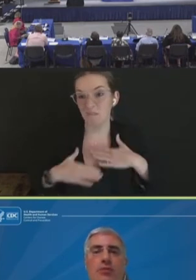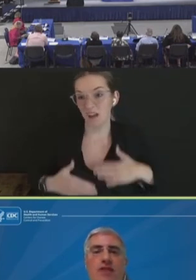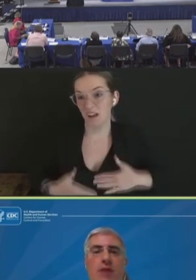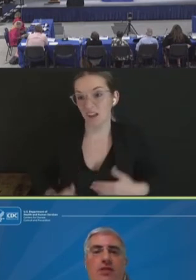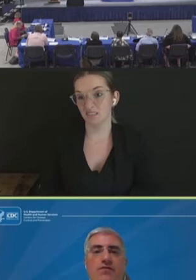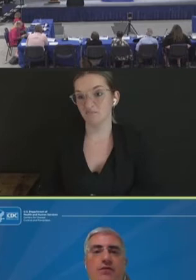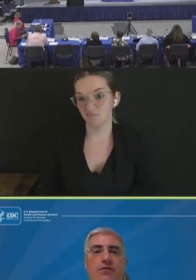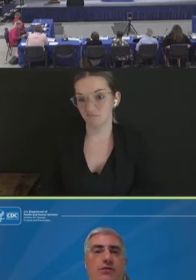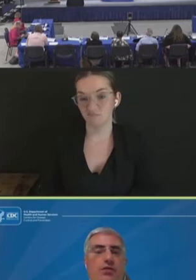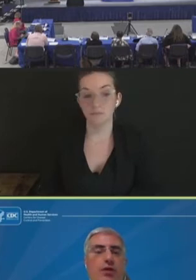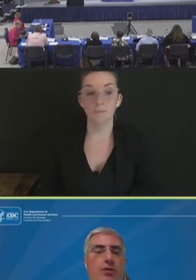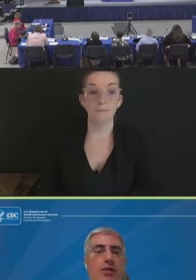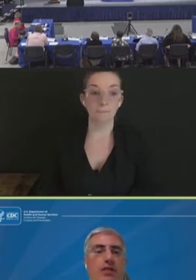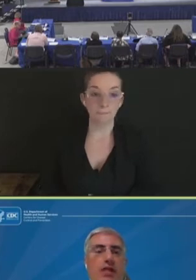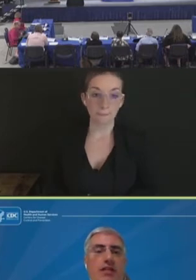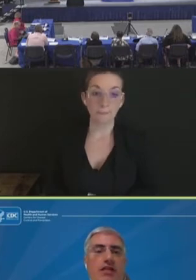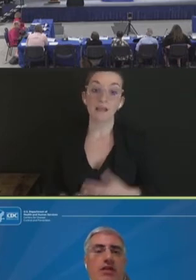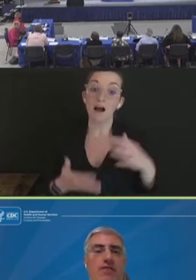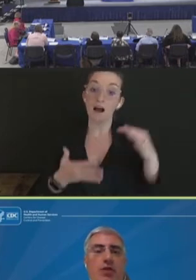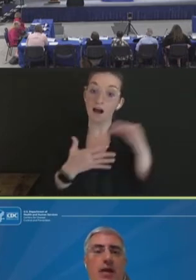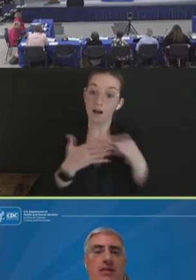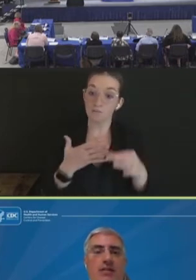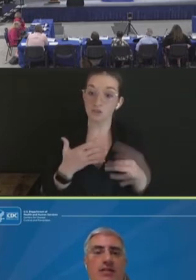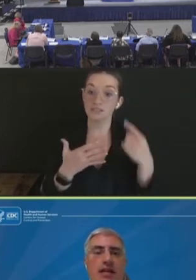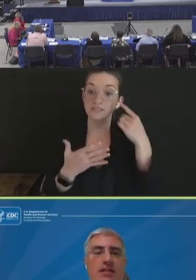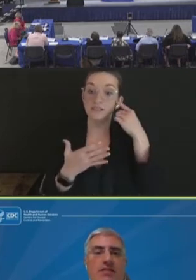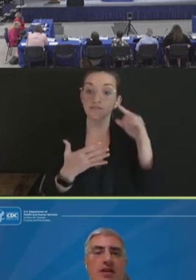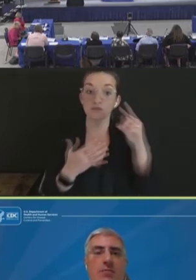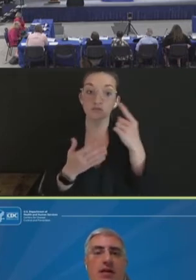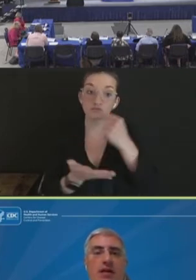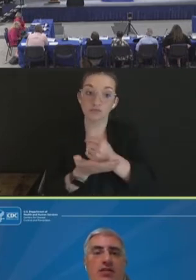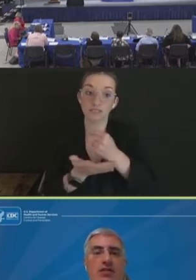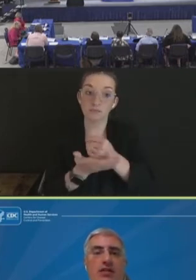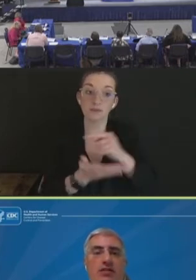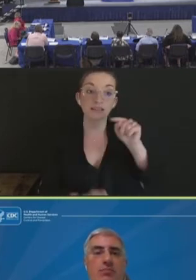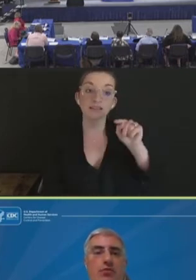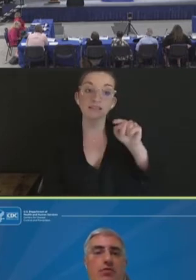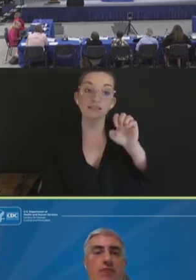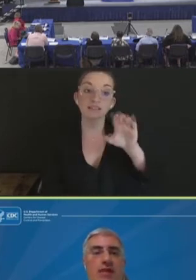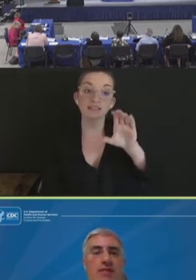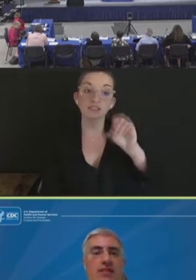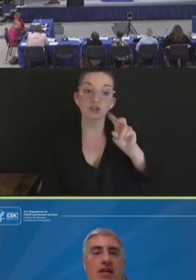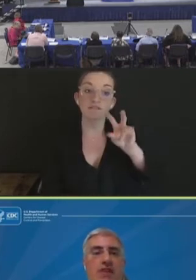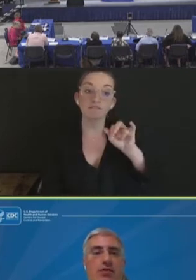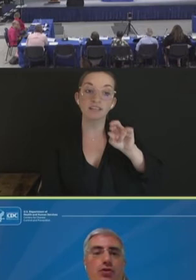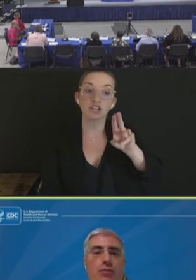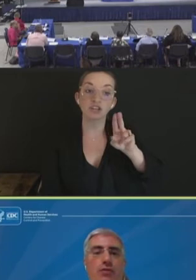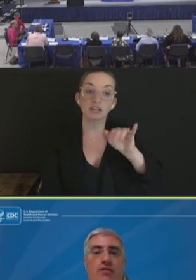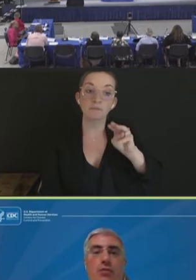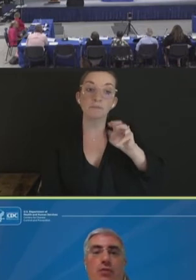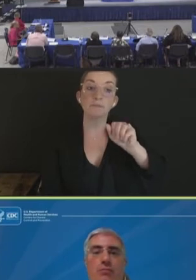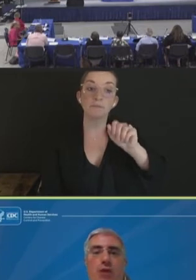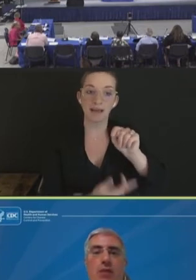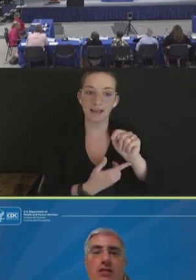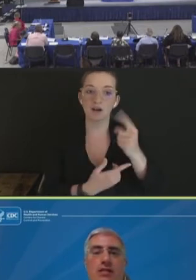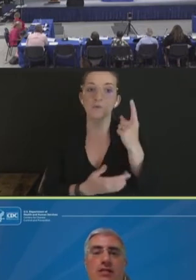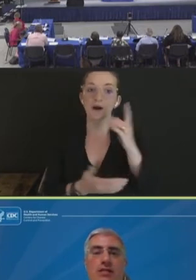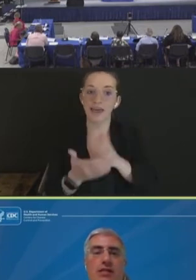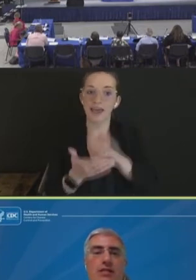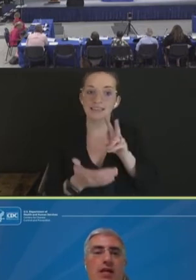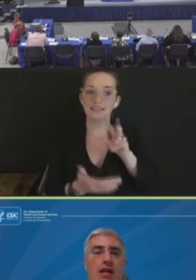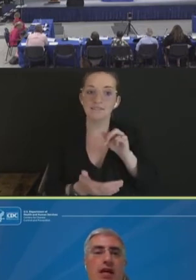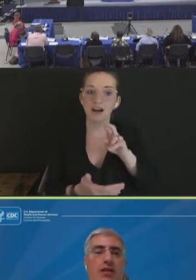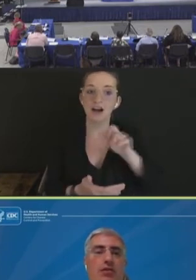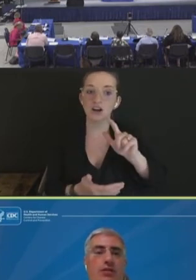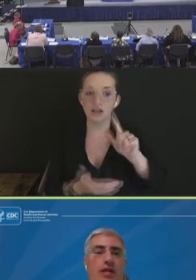In terms of options for treatment, tecovirimat is an antiviral medication that is approved by the FDA for the treatment of human smallpox